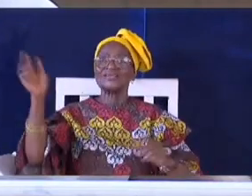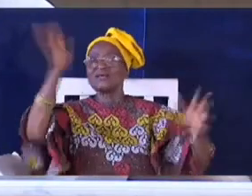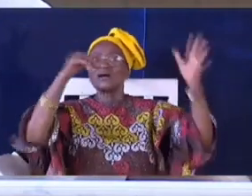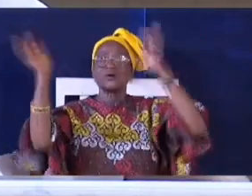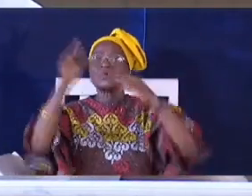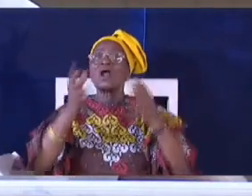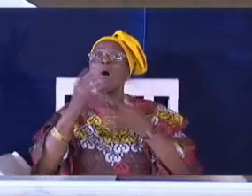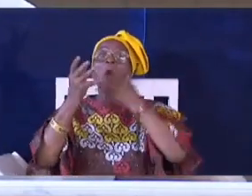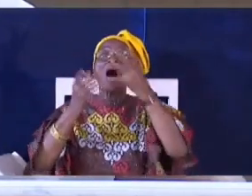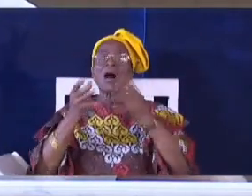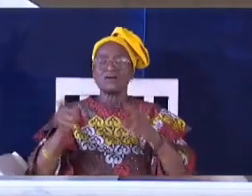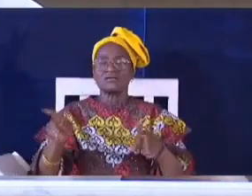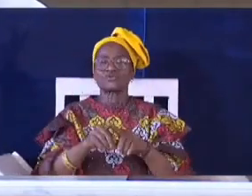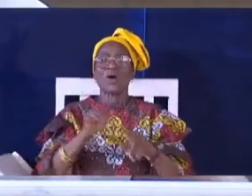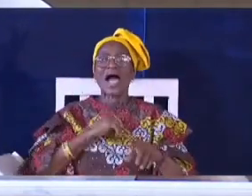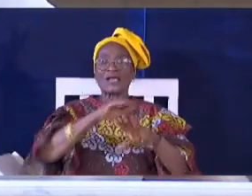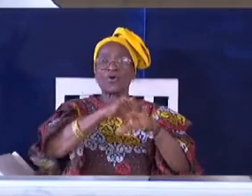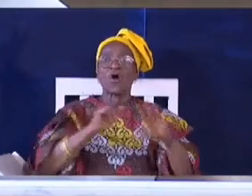you now.